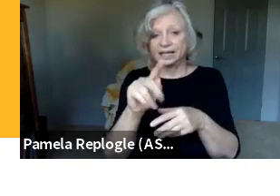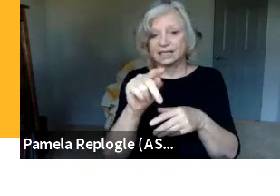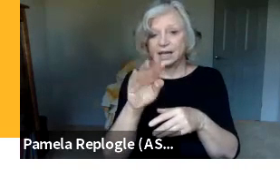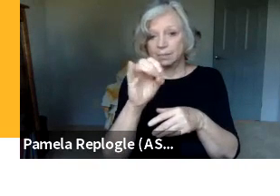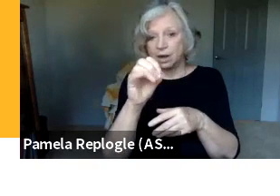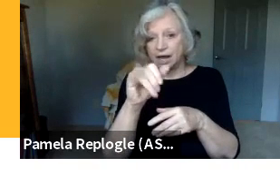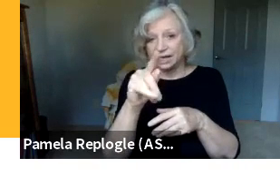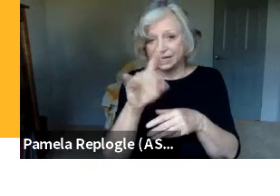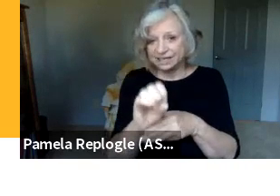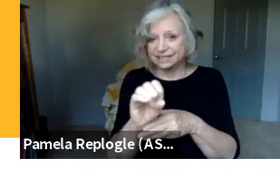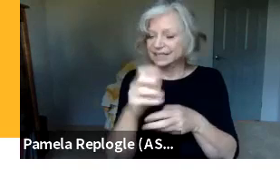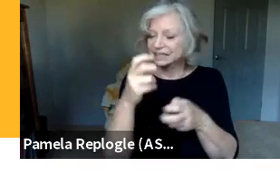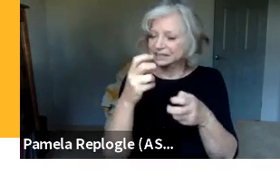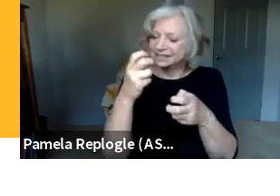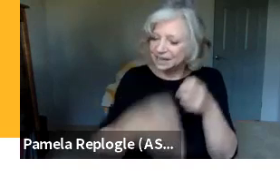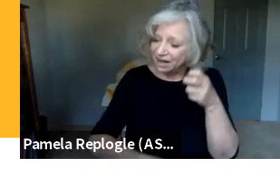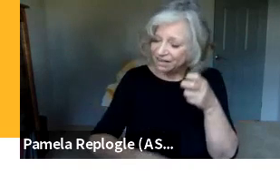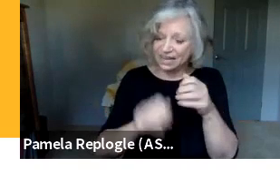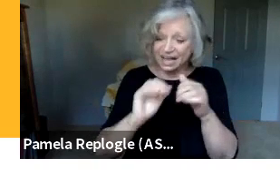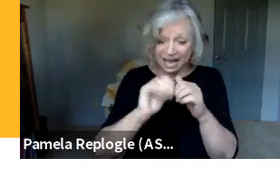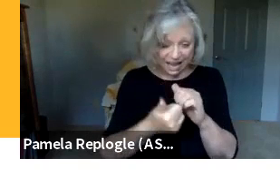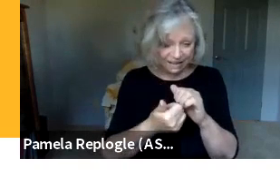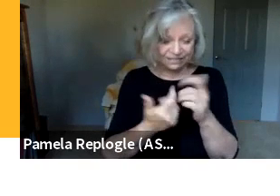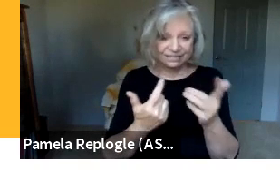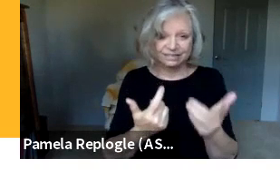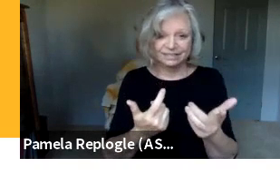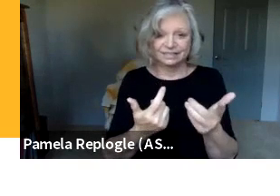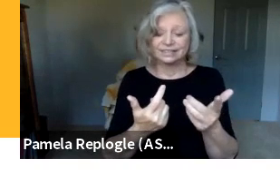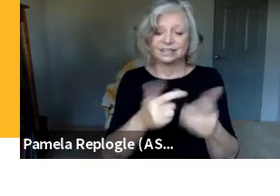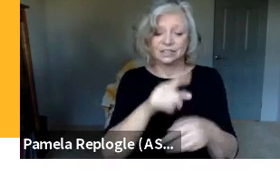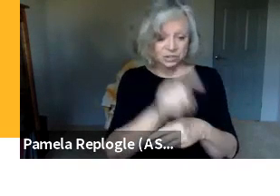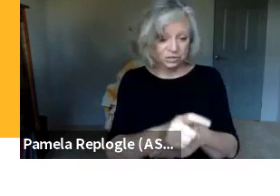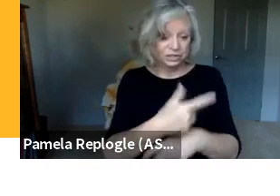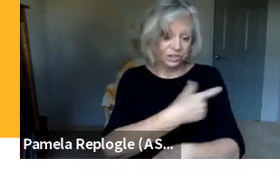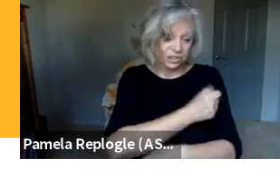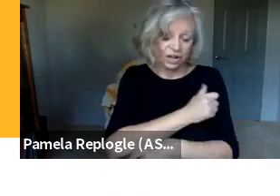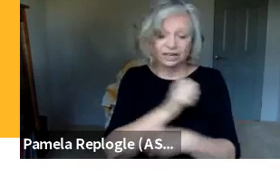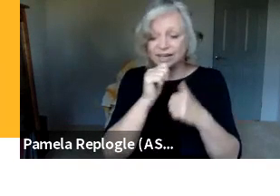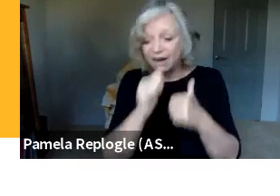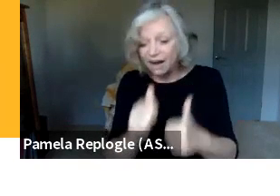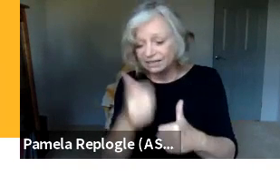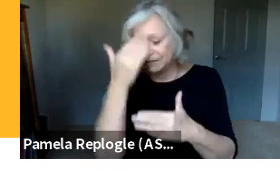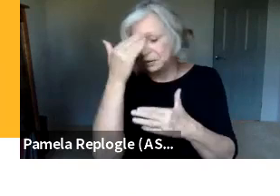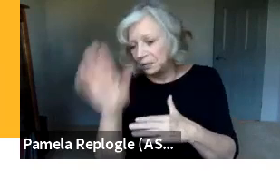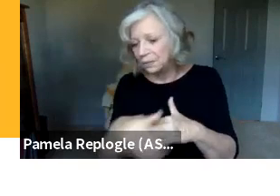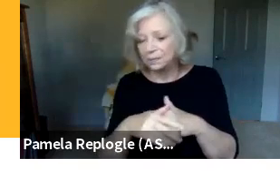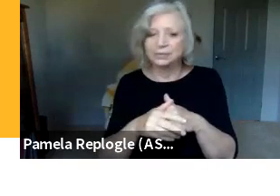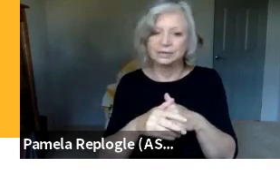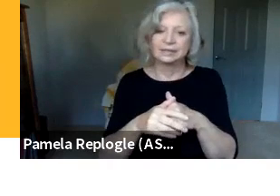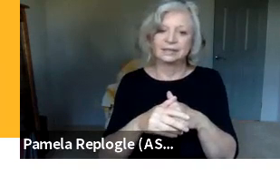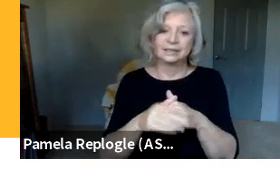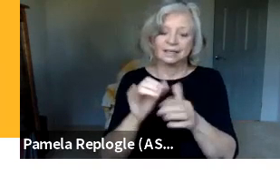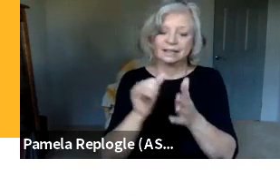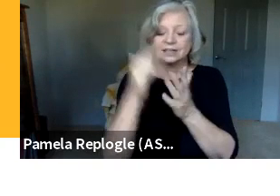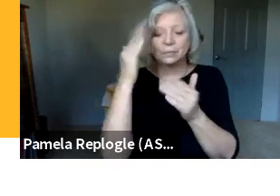on a test means that a person won't get COVID versus maybe still needing to get a vaccine. And so for that reason, the policy